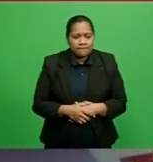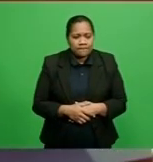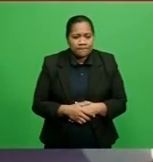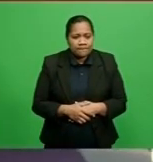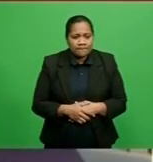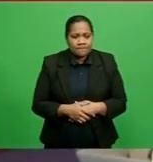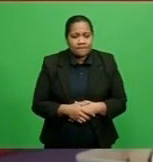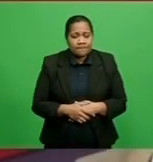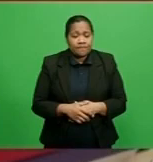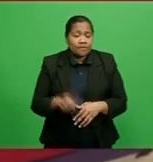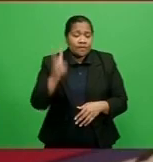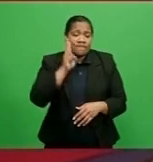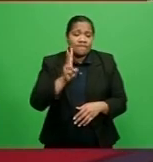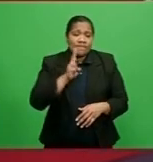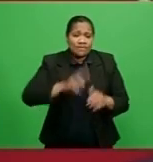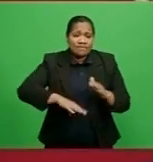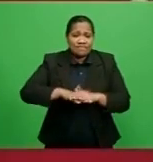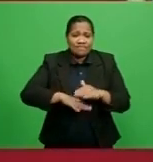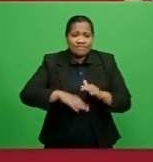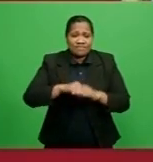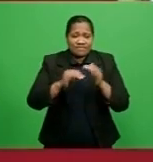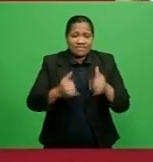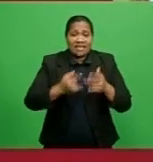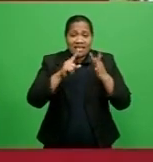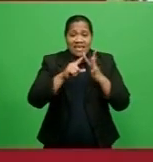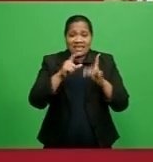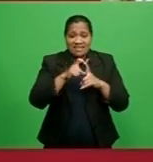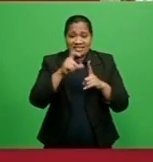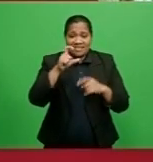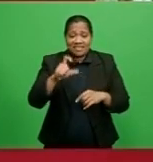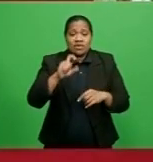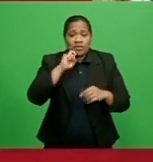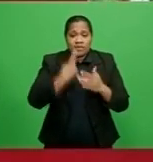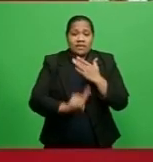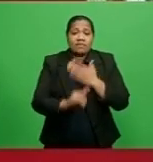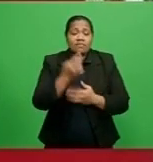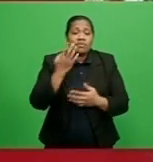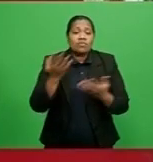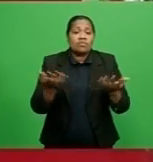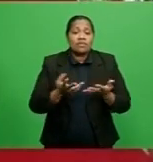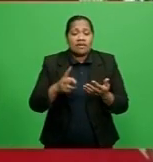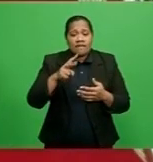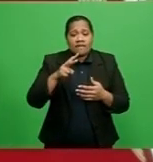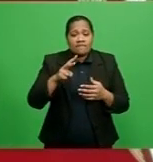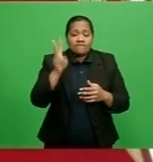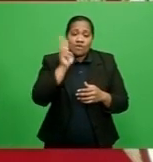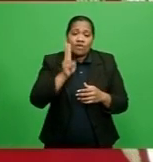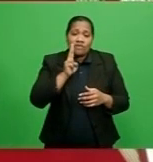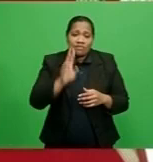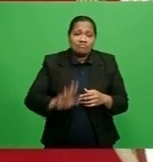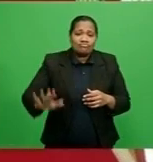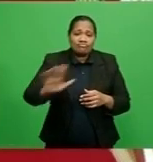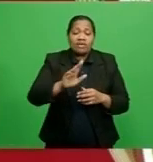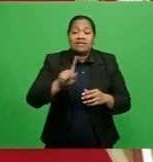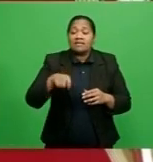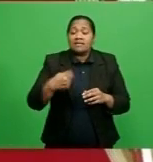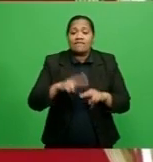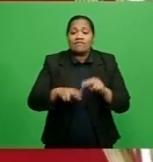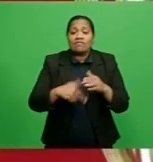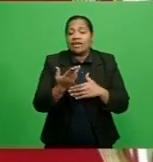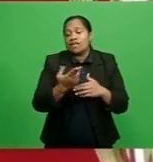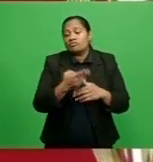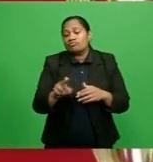The Vodafone Futsal IDC kicks off at the Vodafone Arena in Suva next Friday and runs through to Sunday. Tali